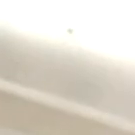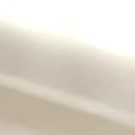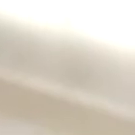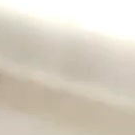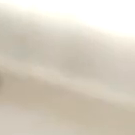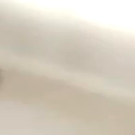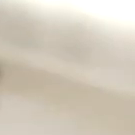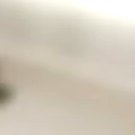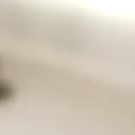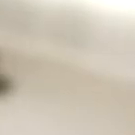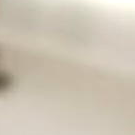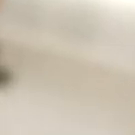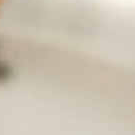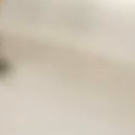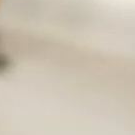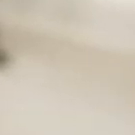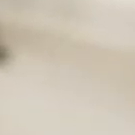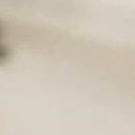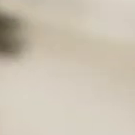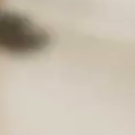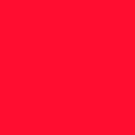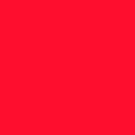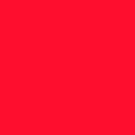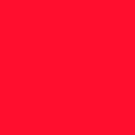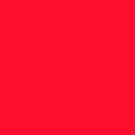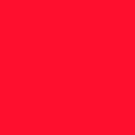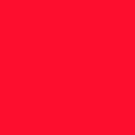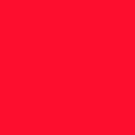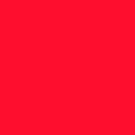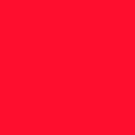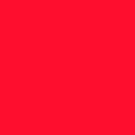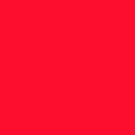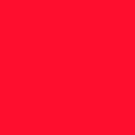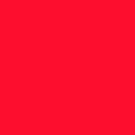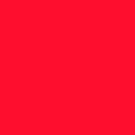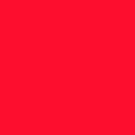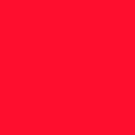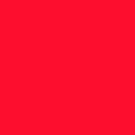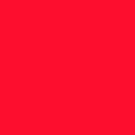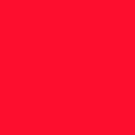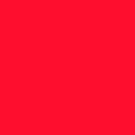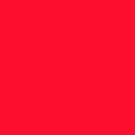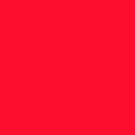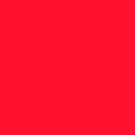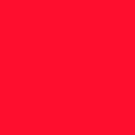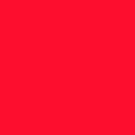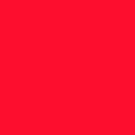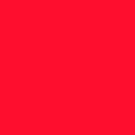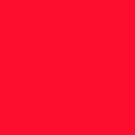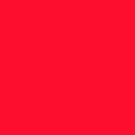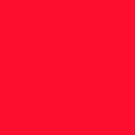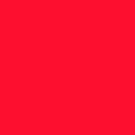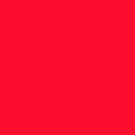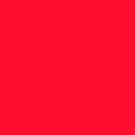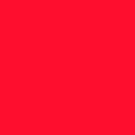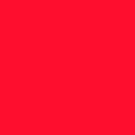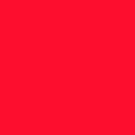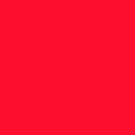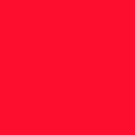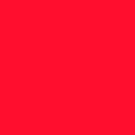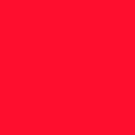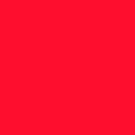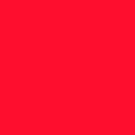goal one deposit and one transaction let's make it happen so don't just bank with us bank